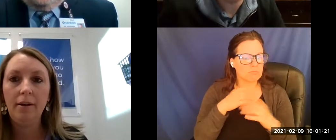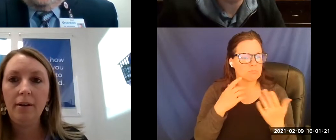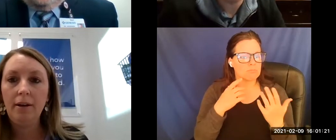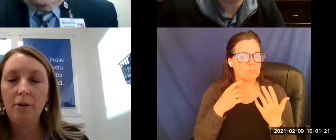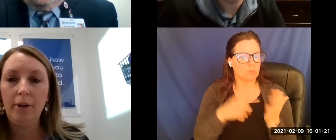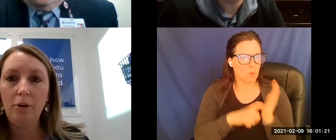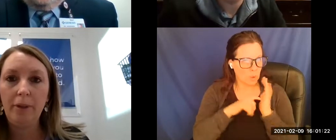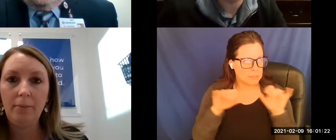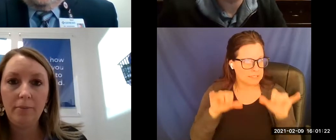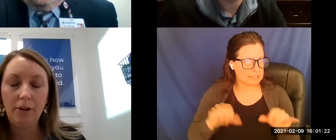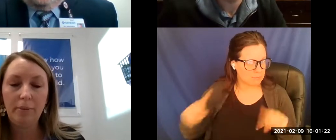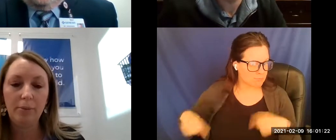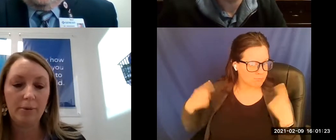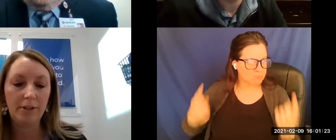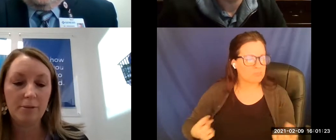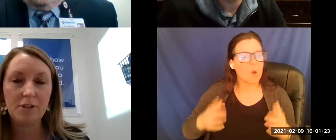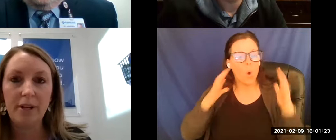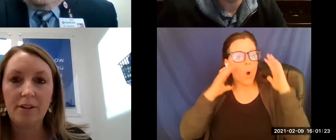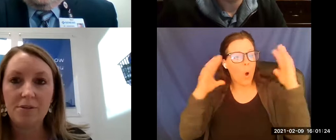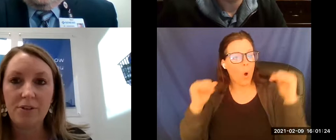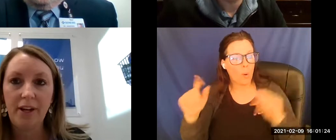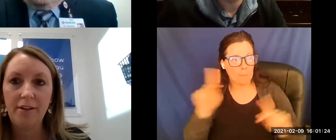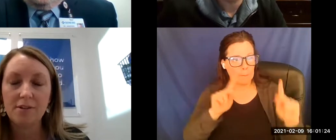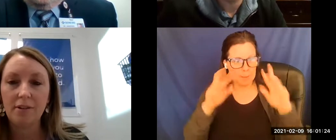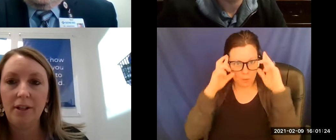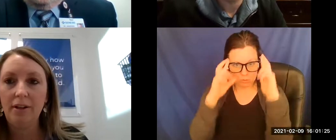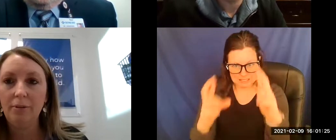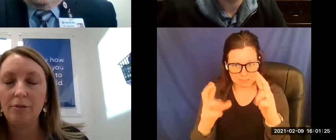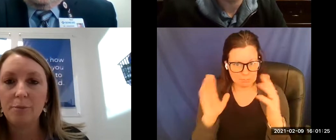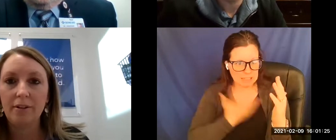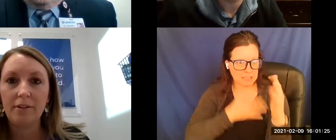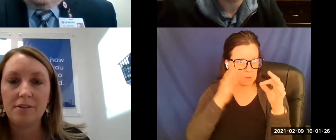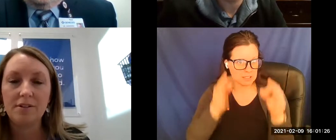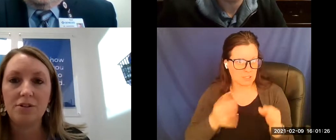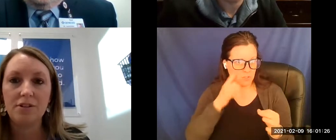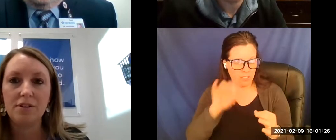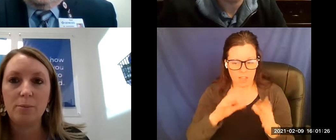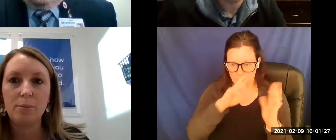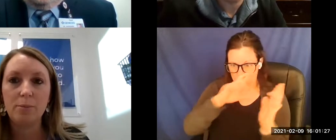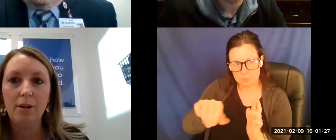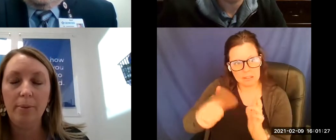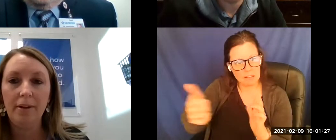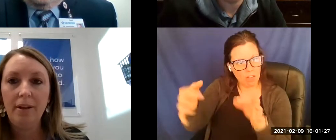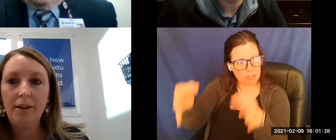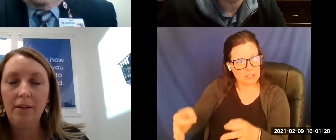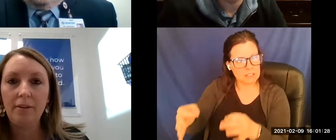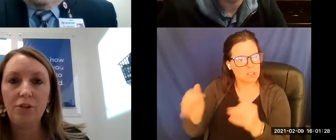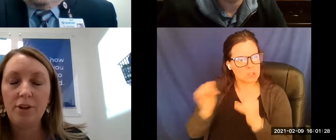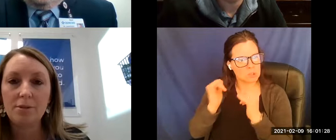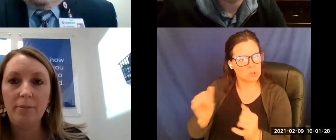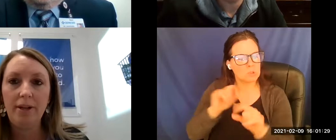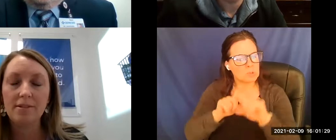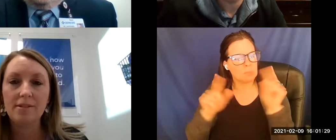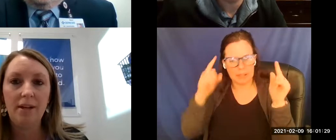And, we hope that, people respect us for that. And certainly, we respect others' decisions as well. But yeah, I think the